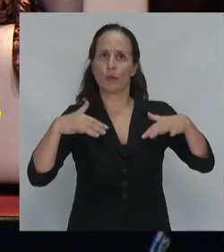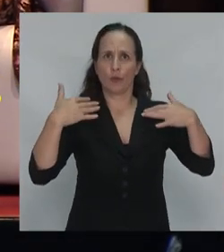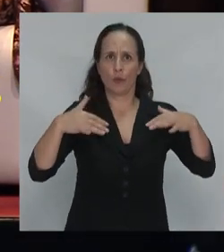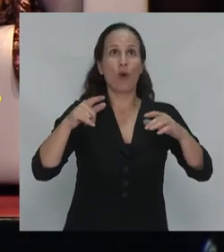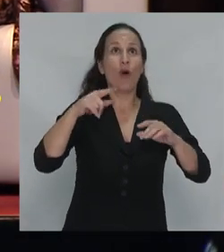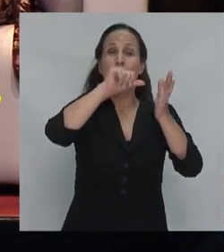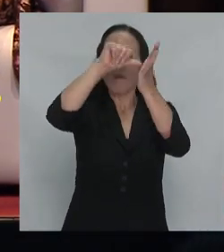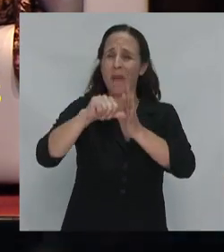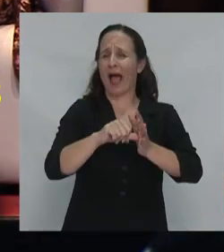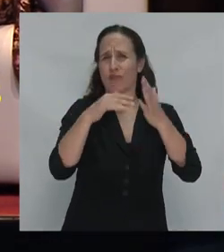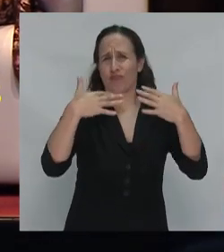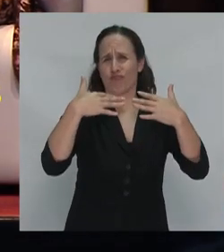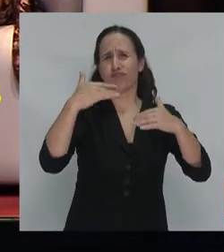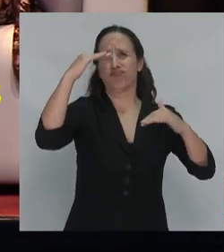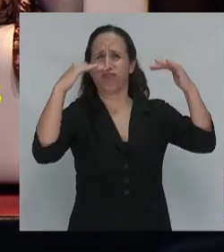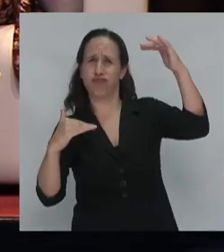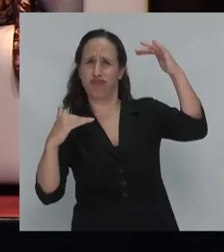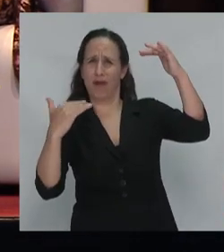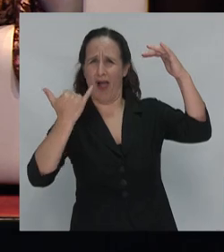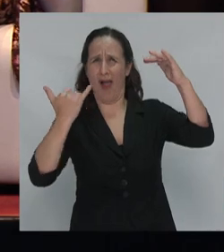happen everywhere, within